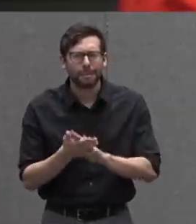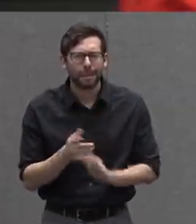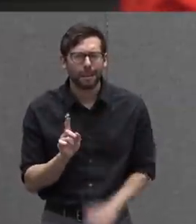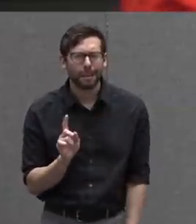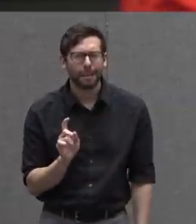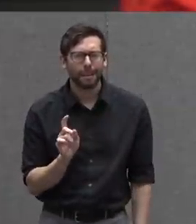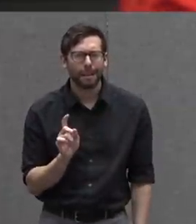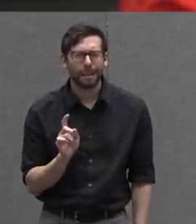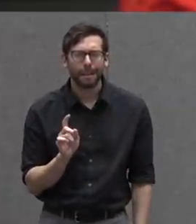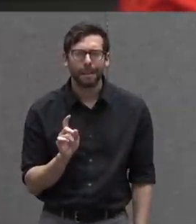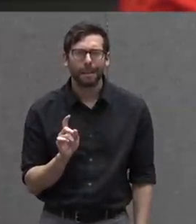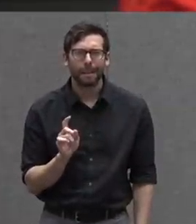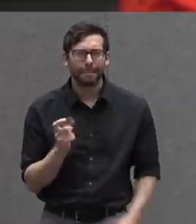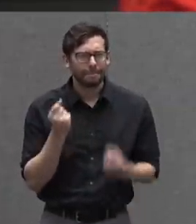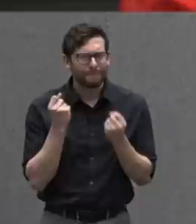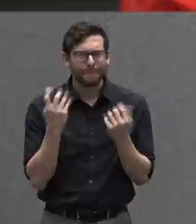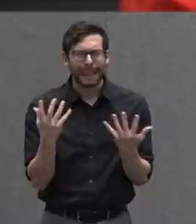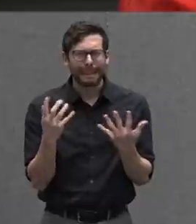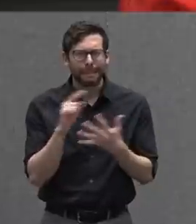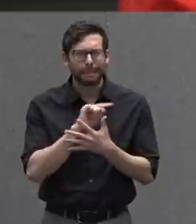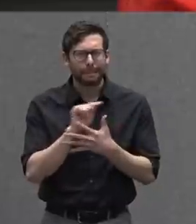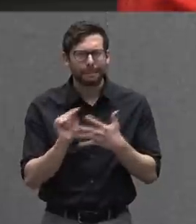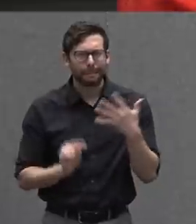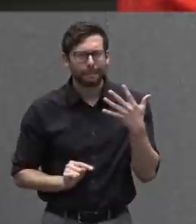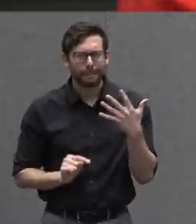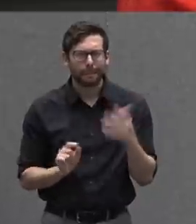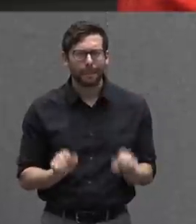So many choices.